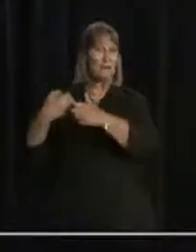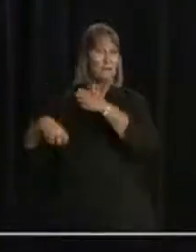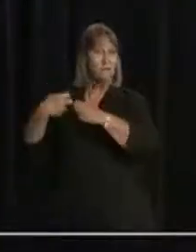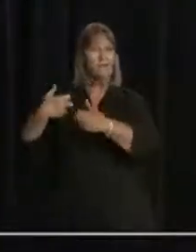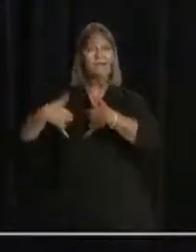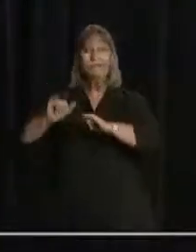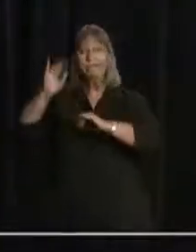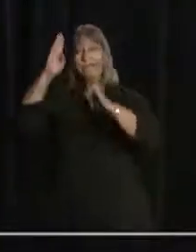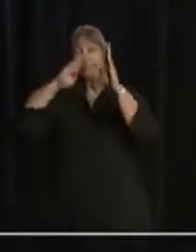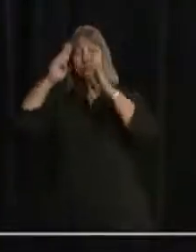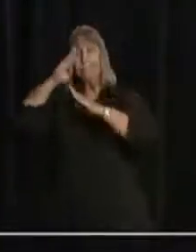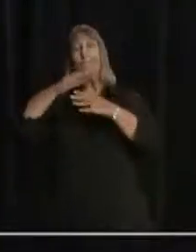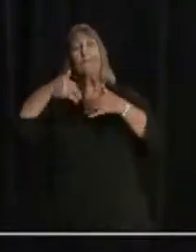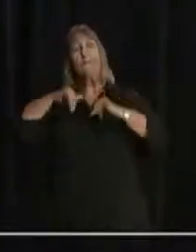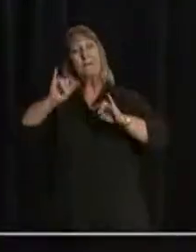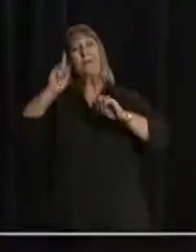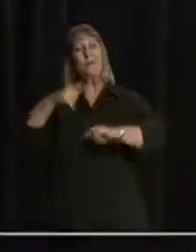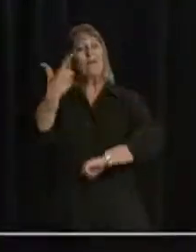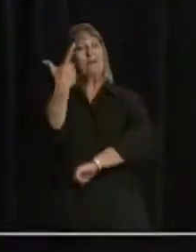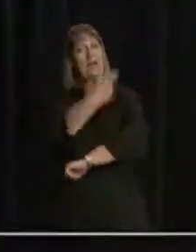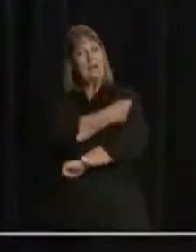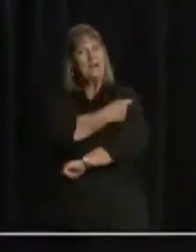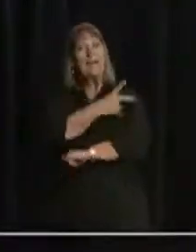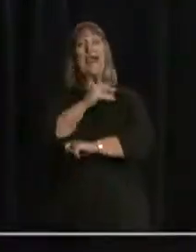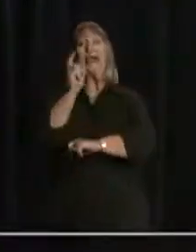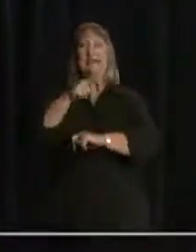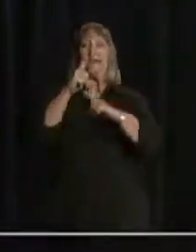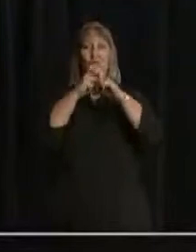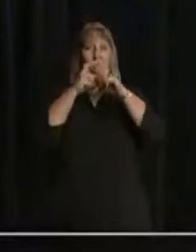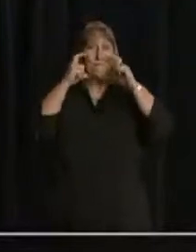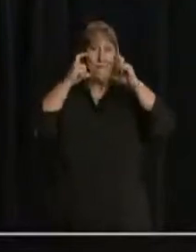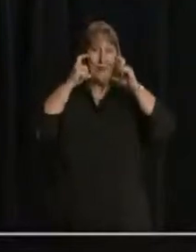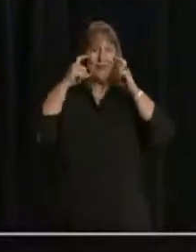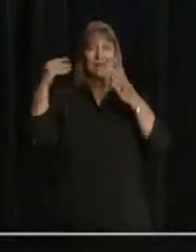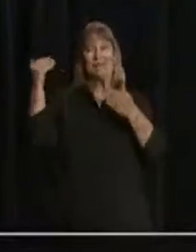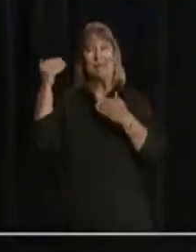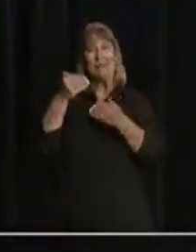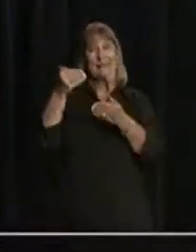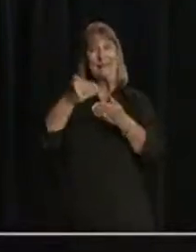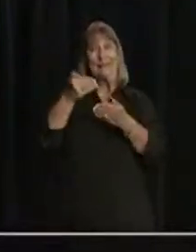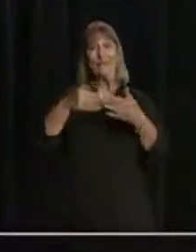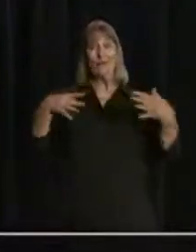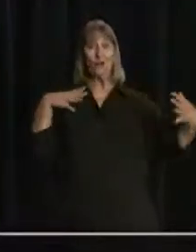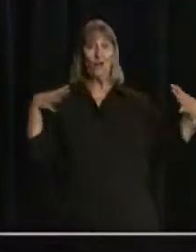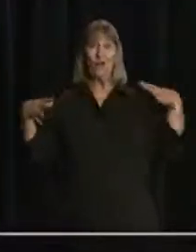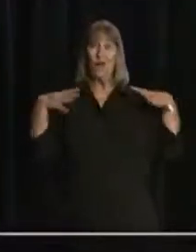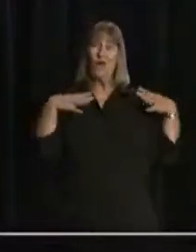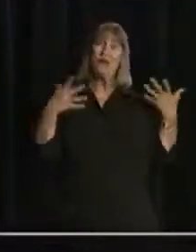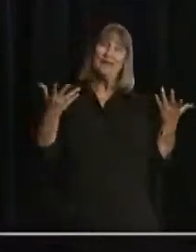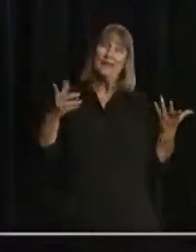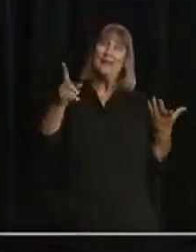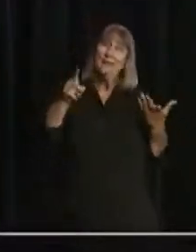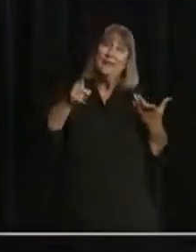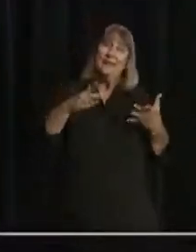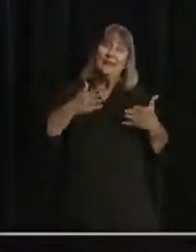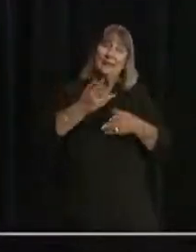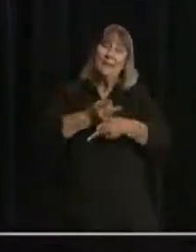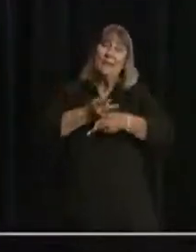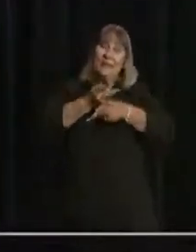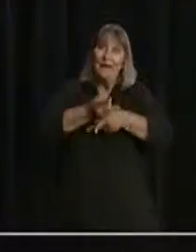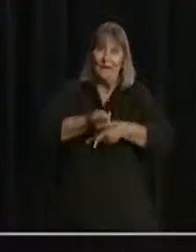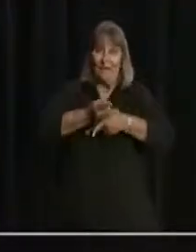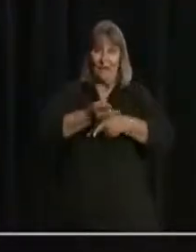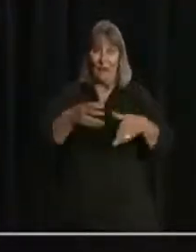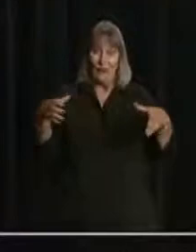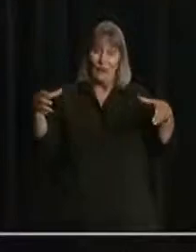folks mask up. But really, entering into another holiday, we want folks to just be extra careful as they're gathering and having fun